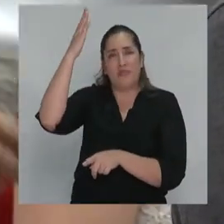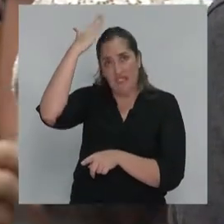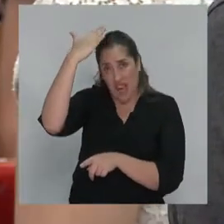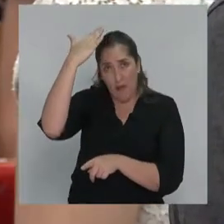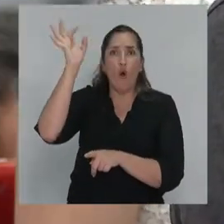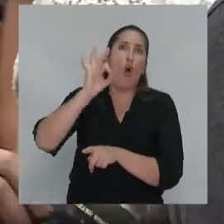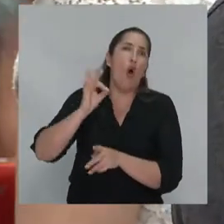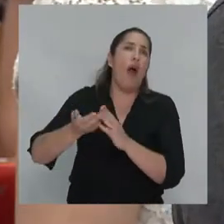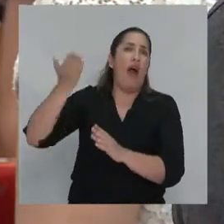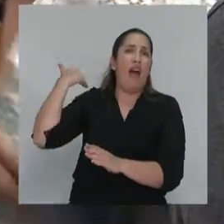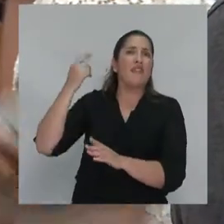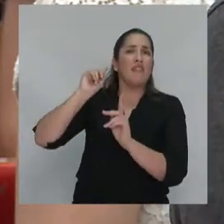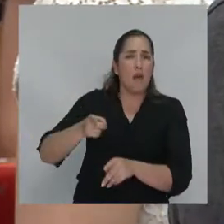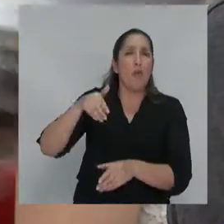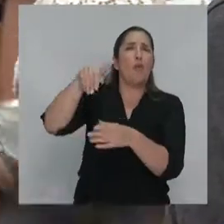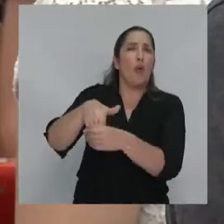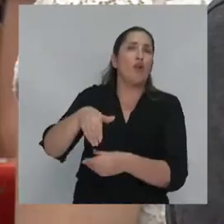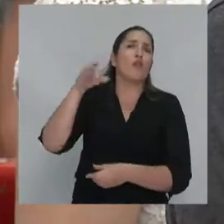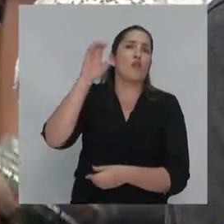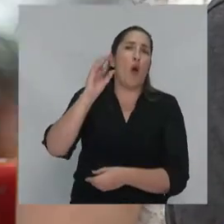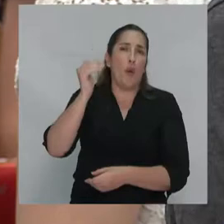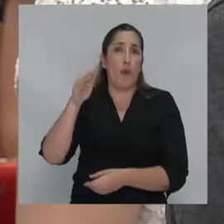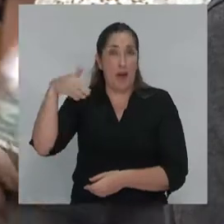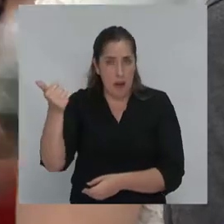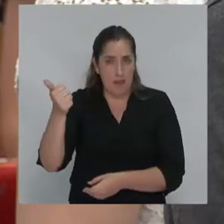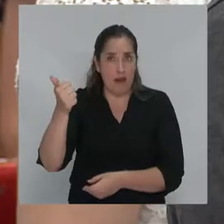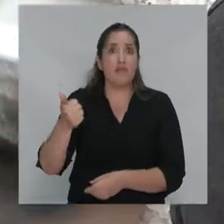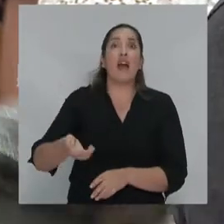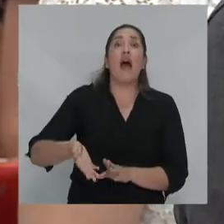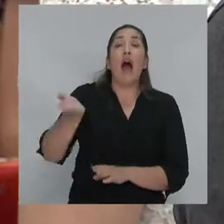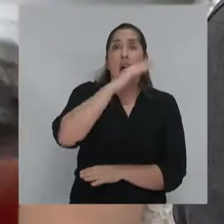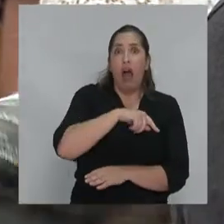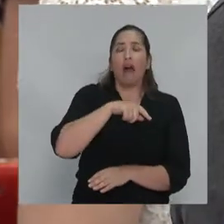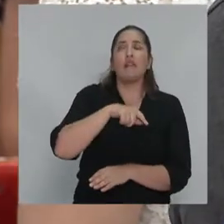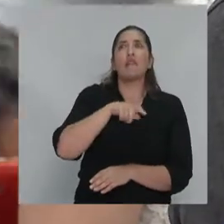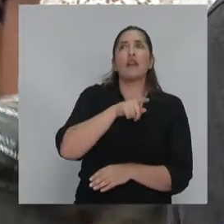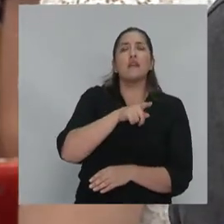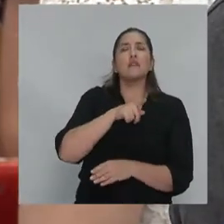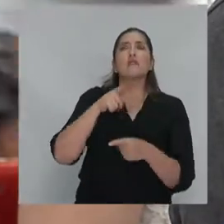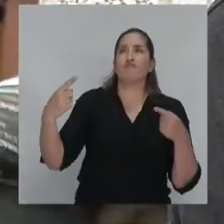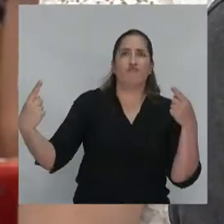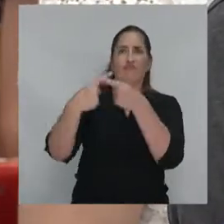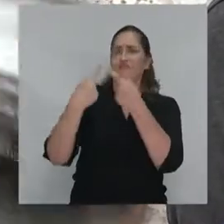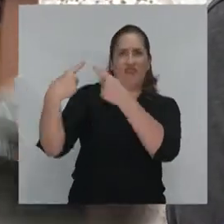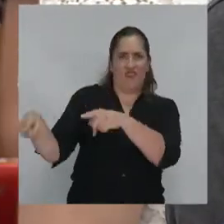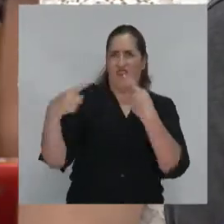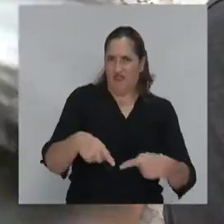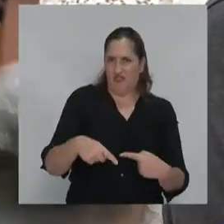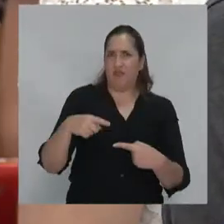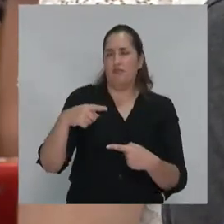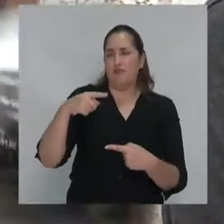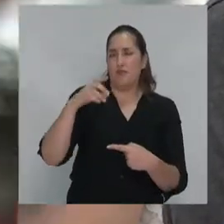election voted for someone who opposed Trump. And what does that popular movement stand for? Very short version.